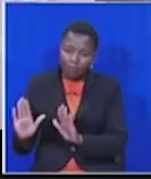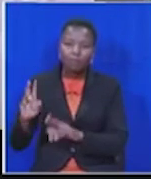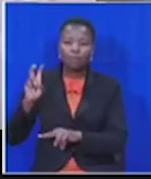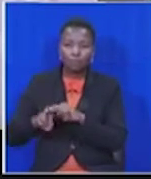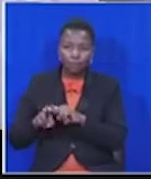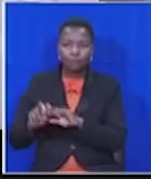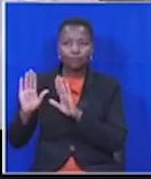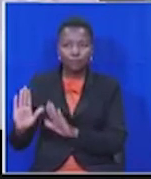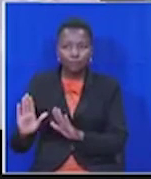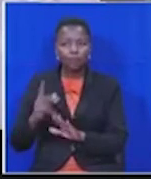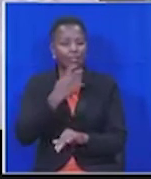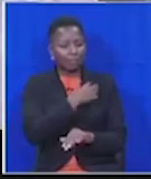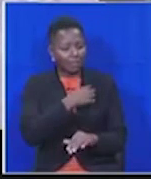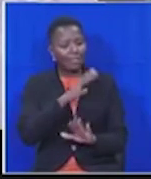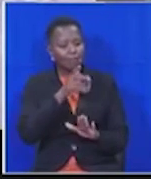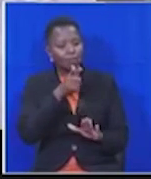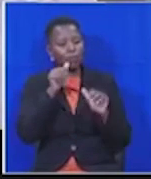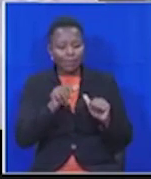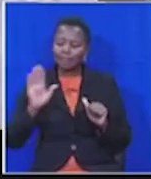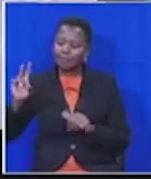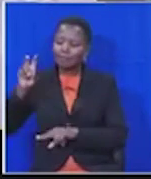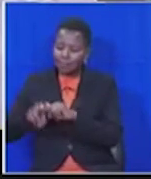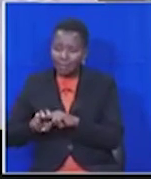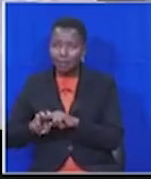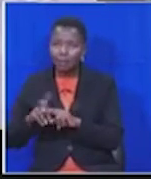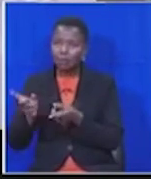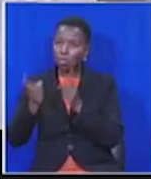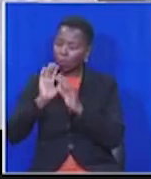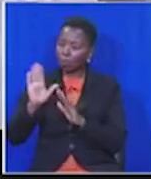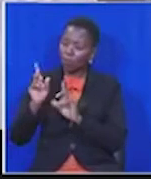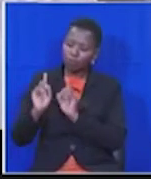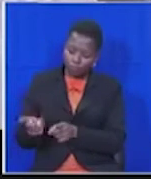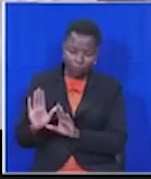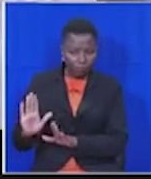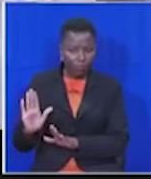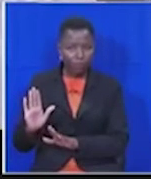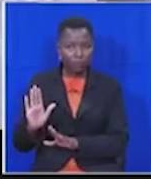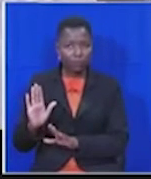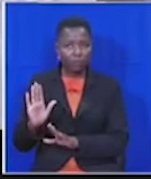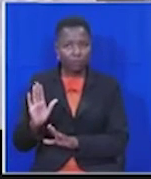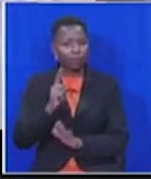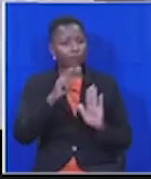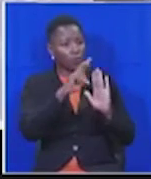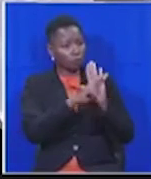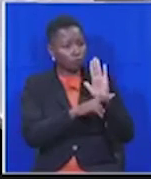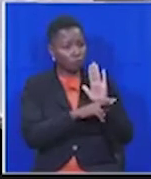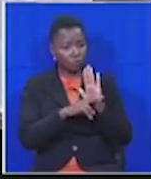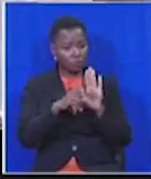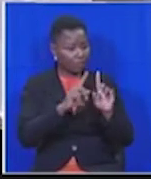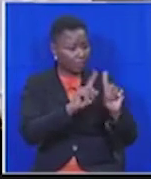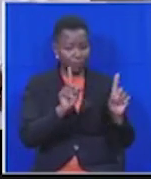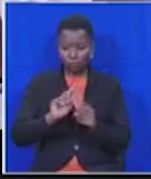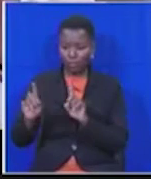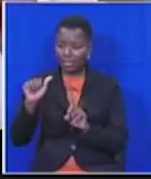ask the Minister to withdraw unconditionally. No, take your seat. I'll come back. Don't instruct me now. I'll come back now. There's different rules for opposition MPs and